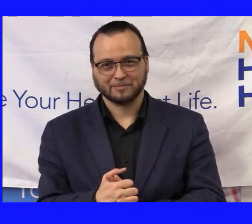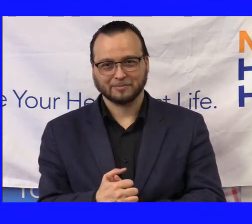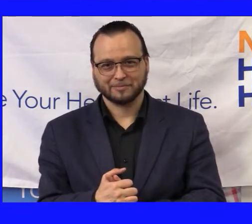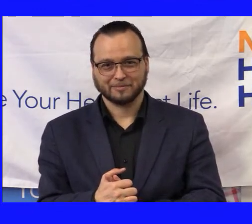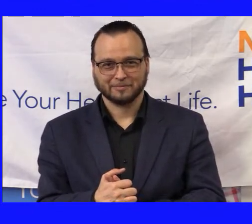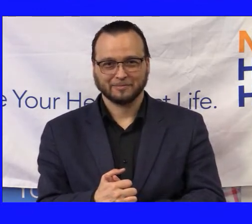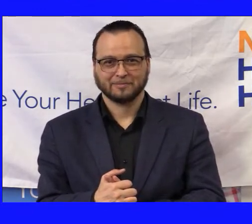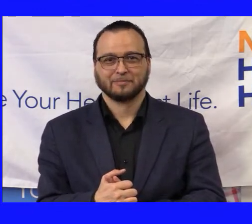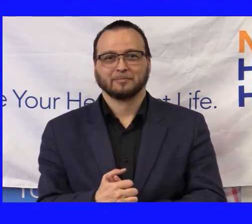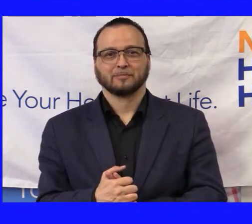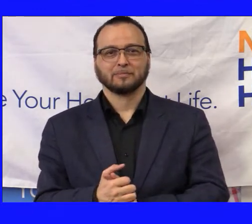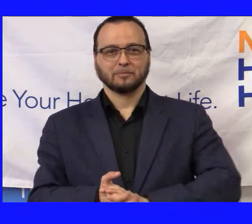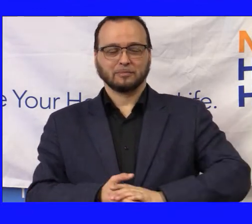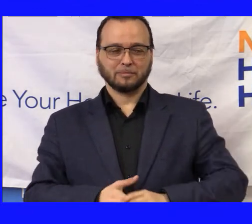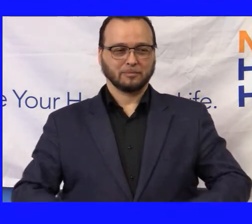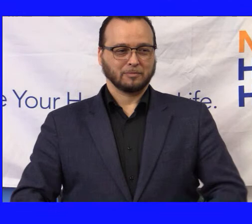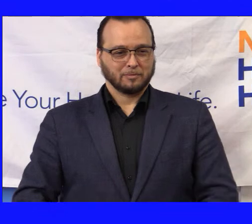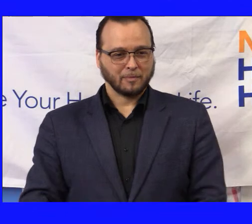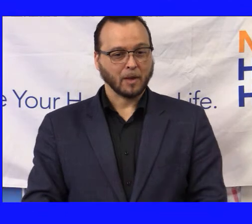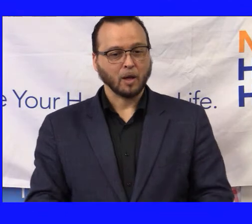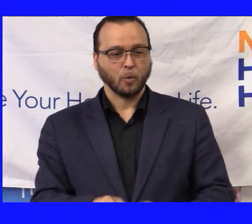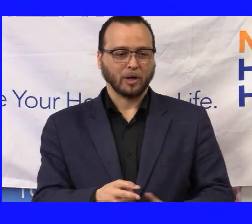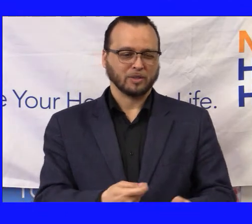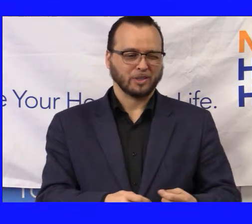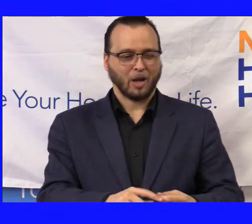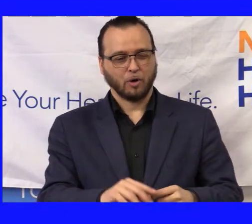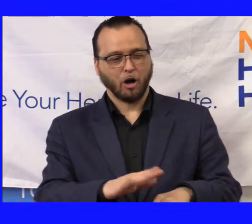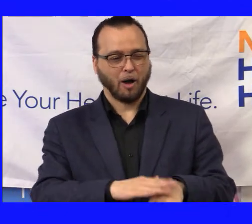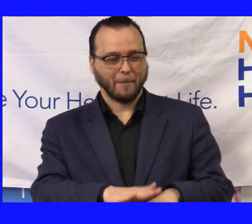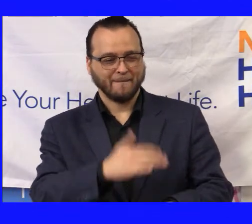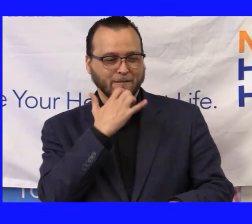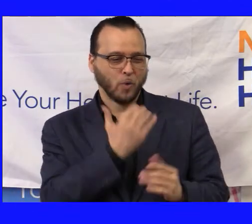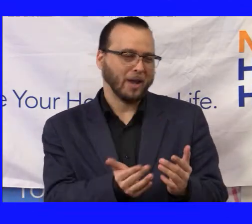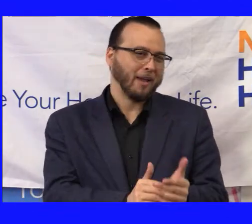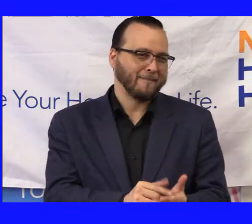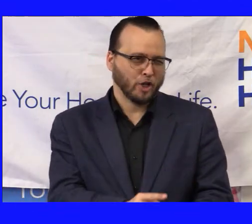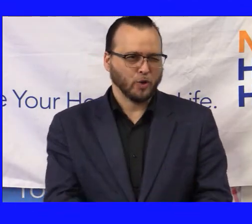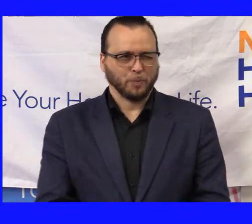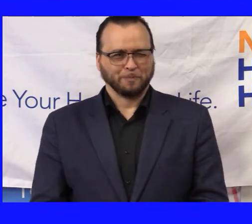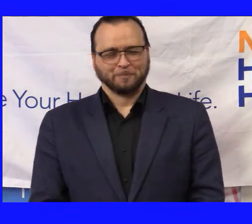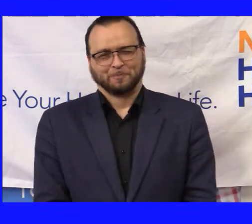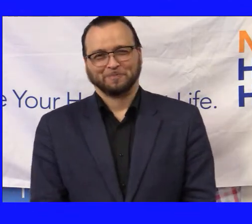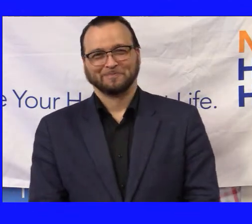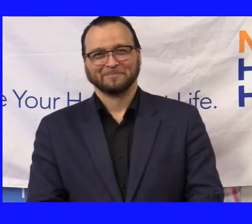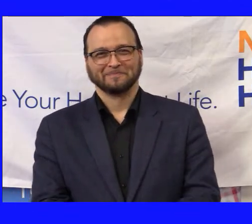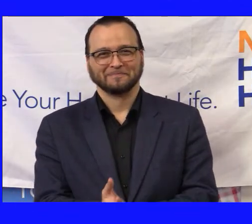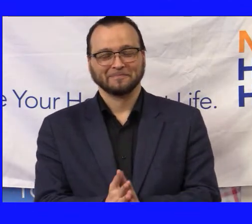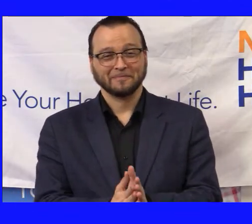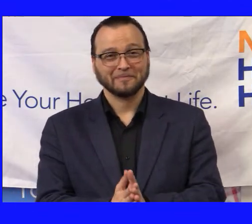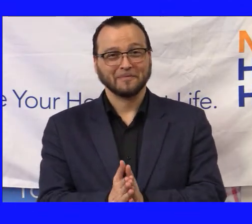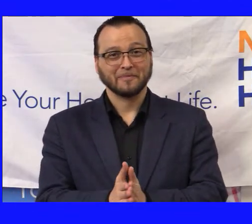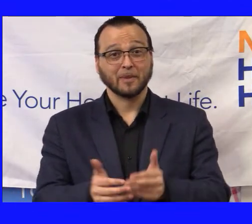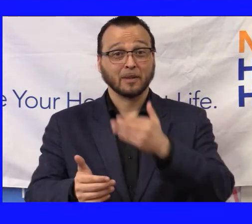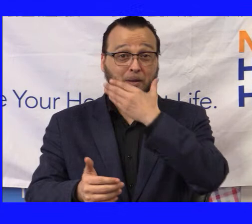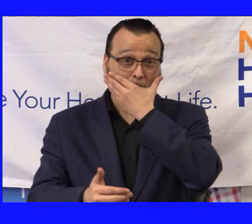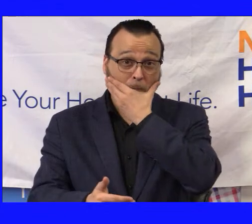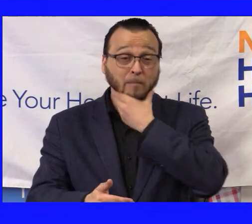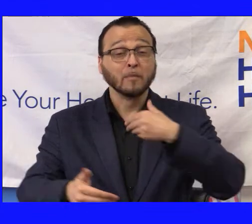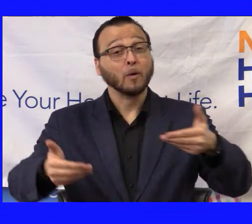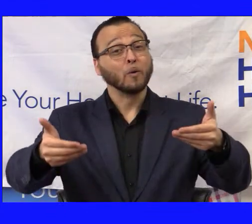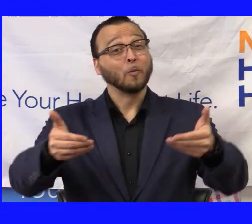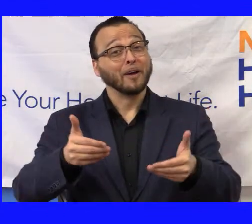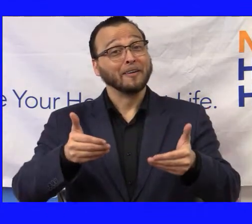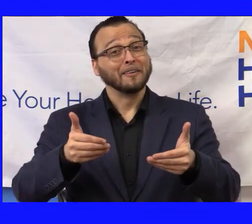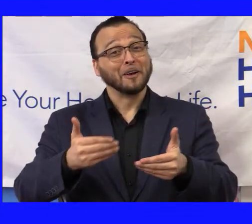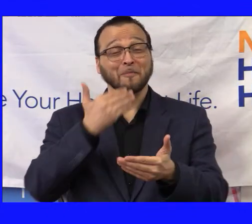Sally, okay? Thank you. Welcome, and thank you for joining us